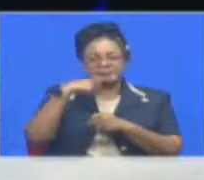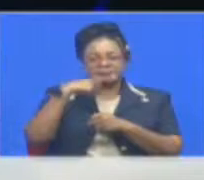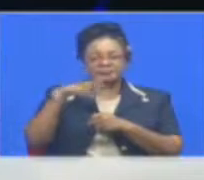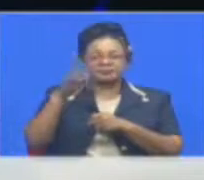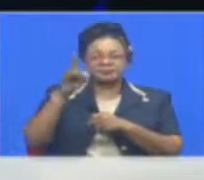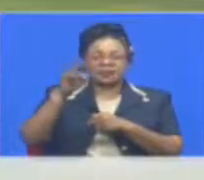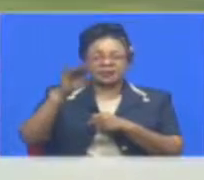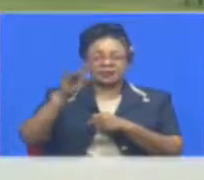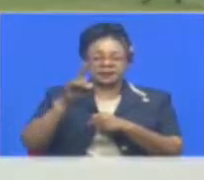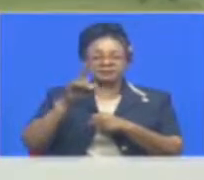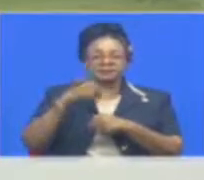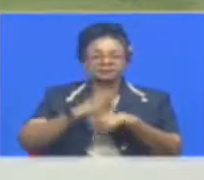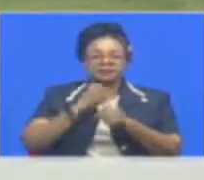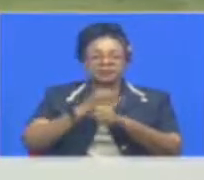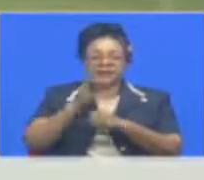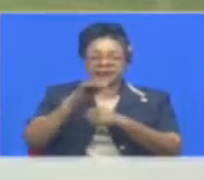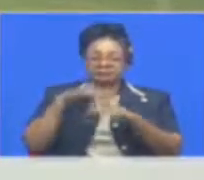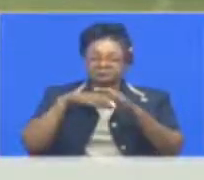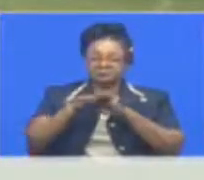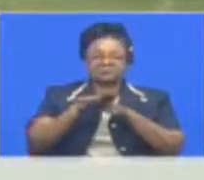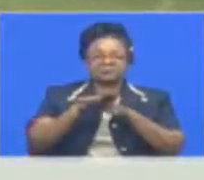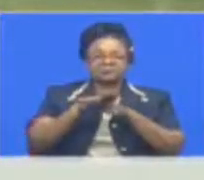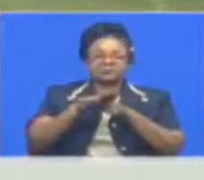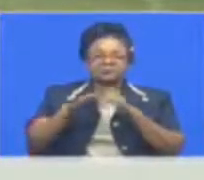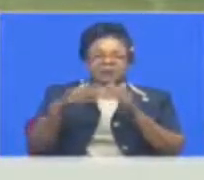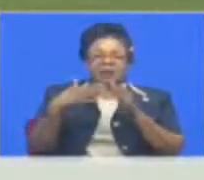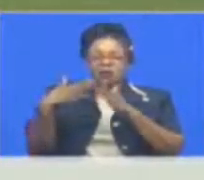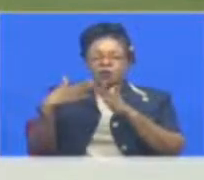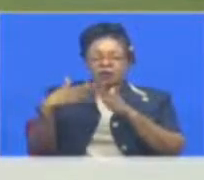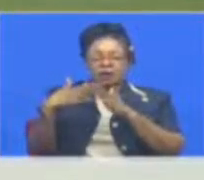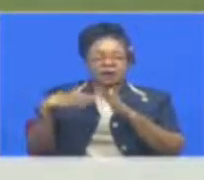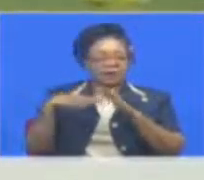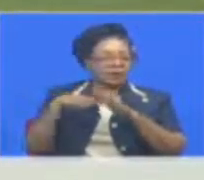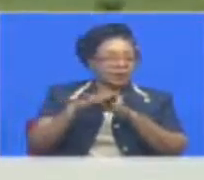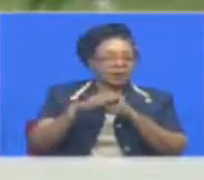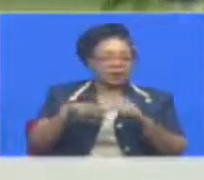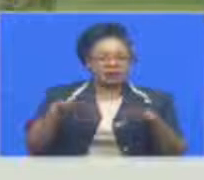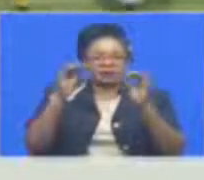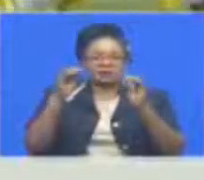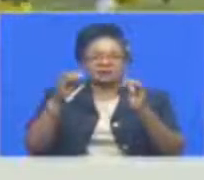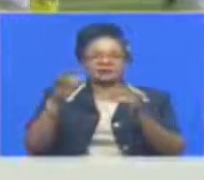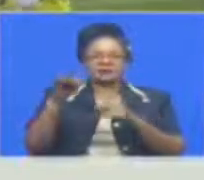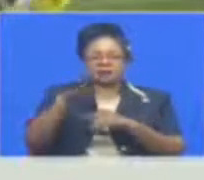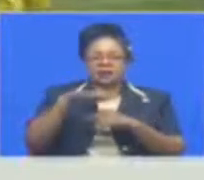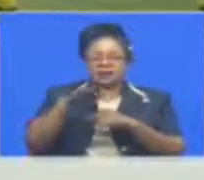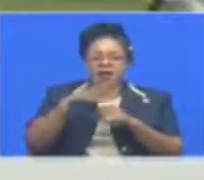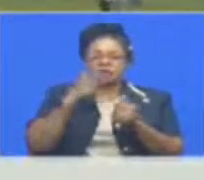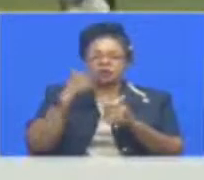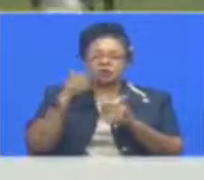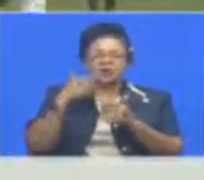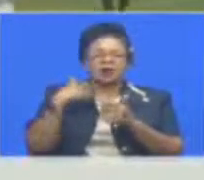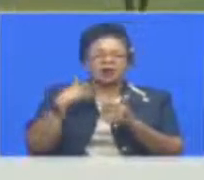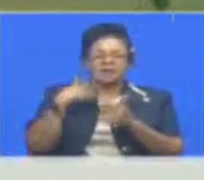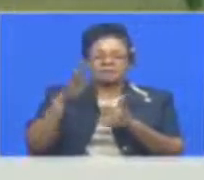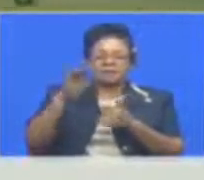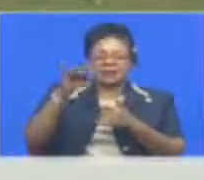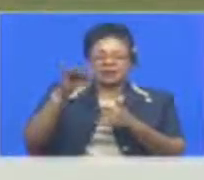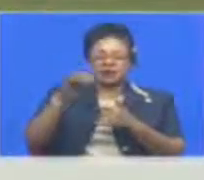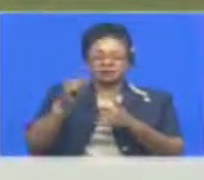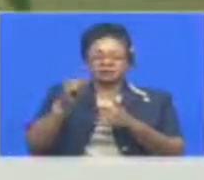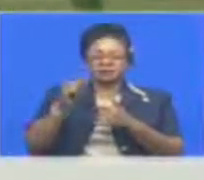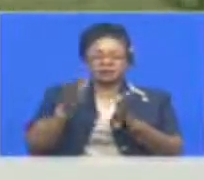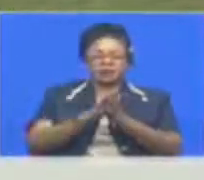made good delivery from an awarded corner kick to find Eric Gishimu in the area, who headed in BIDCO United's lone goal in